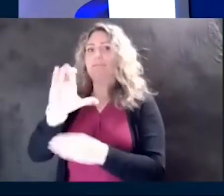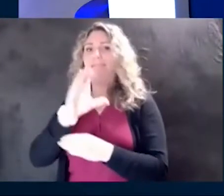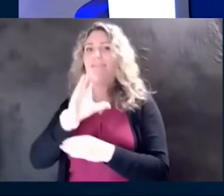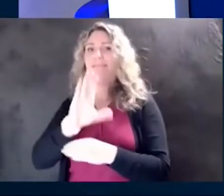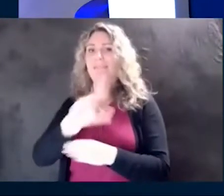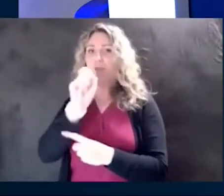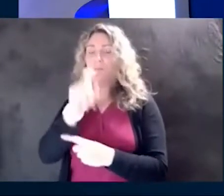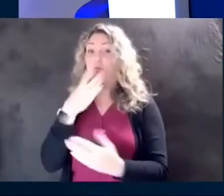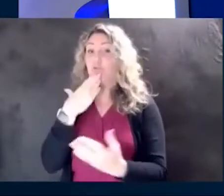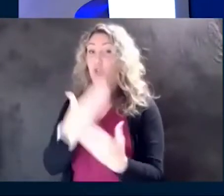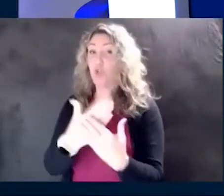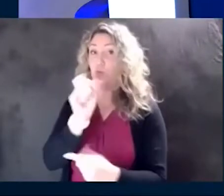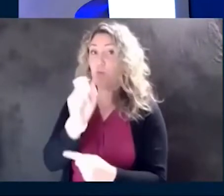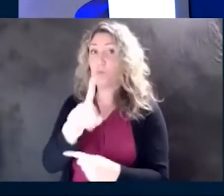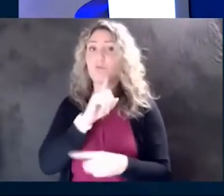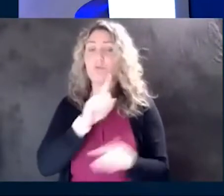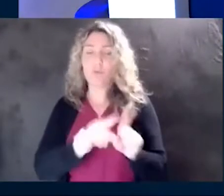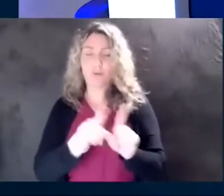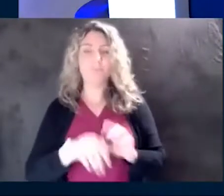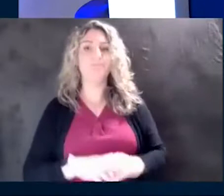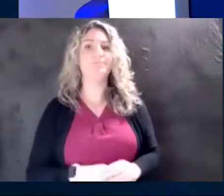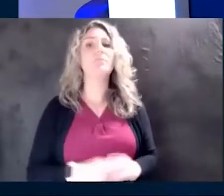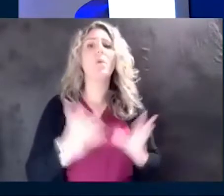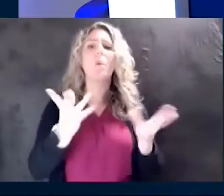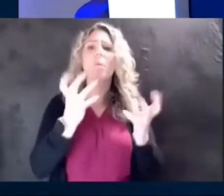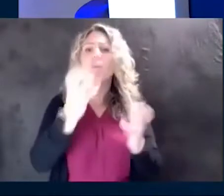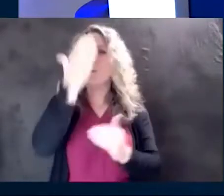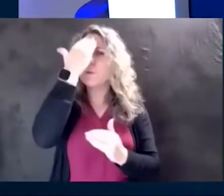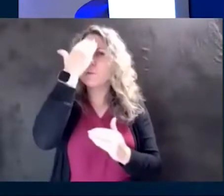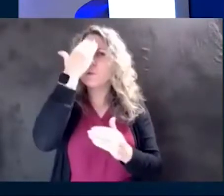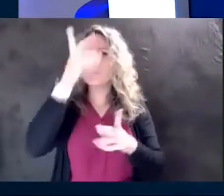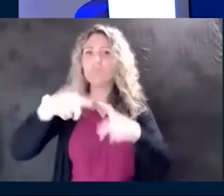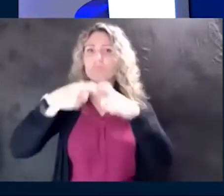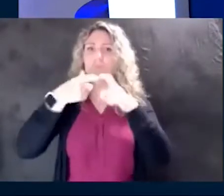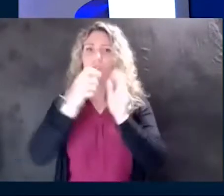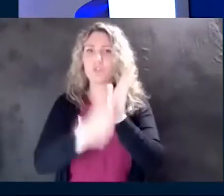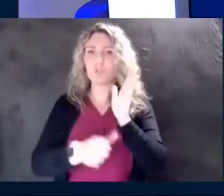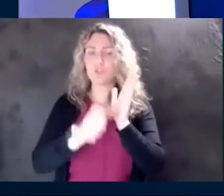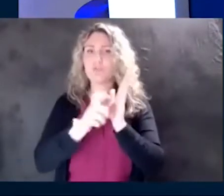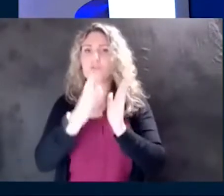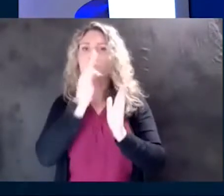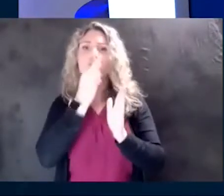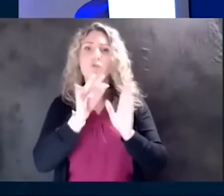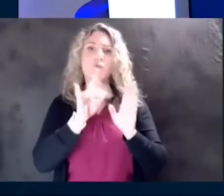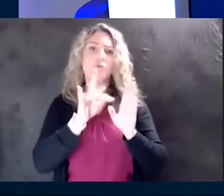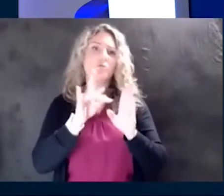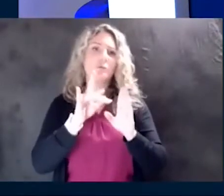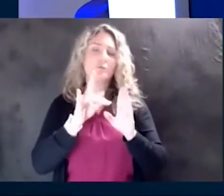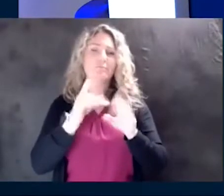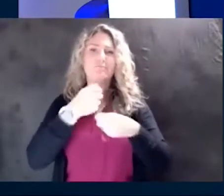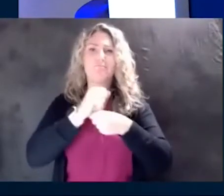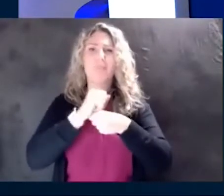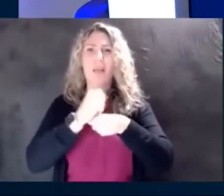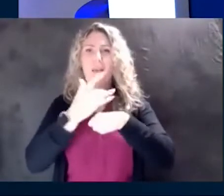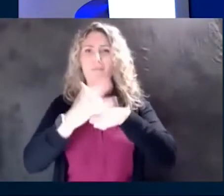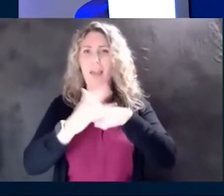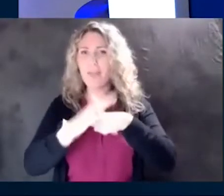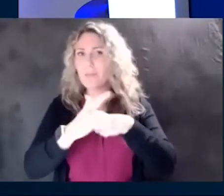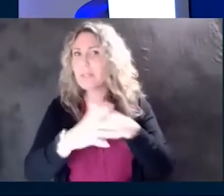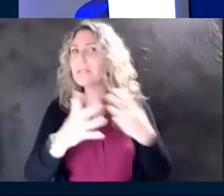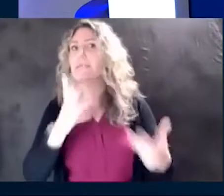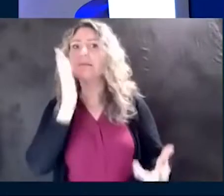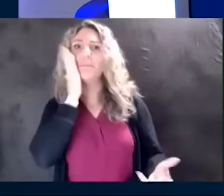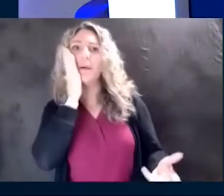too. He's wanting to know, are we going to suspend surgery soon in order to free up capacity? I think the answer for us is a clear, hard